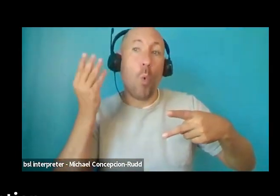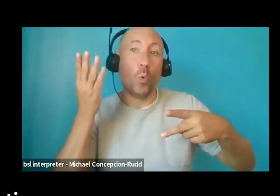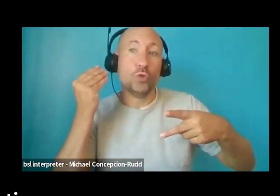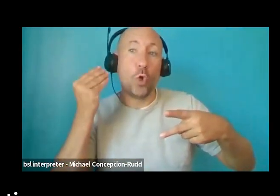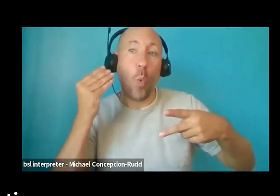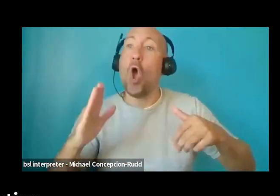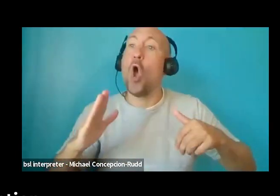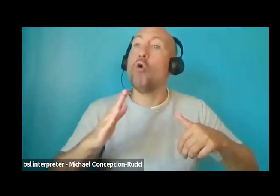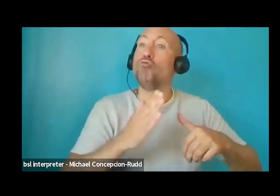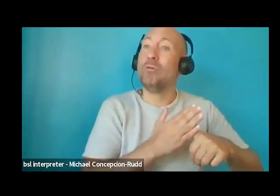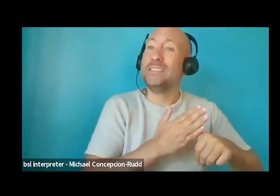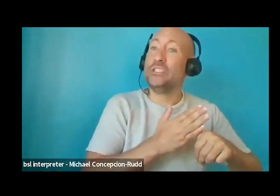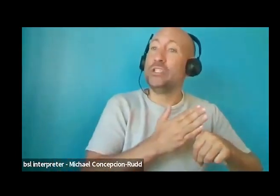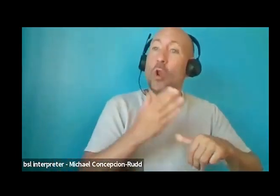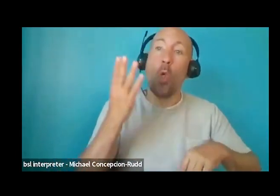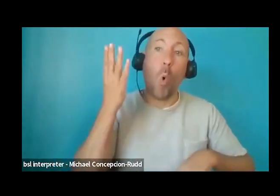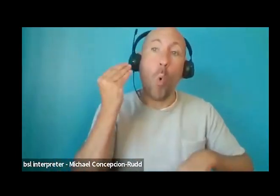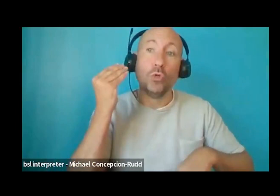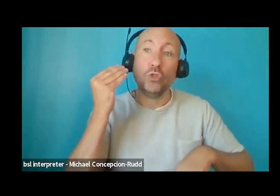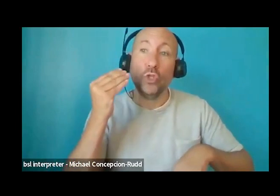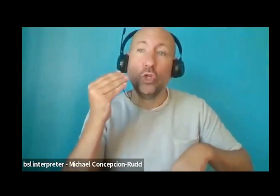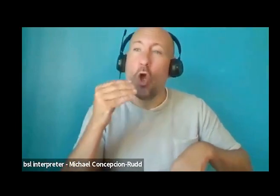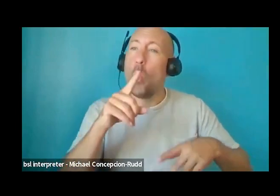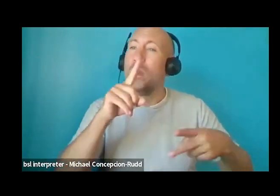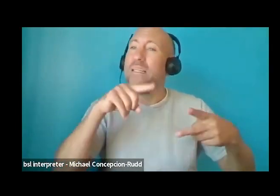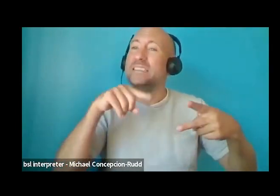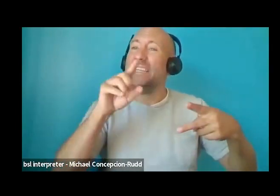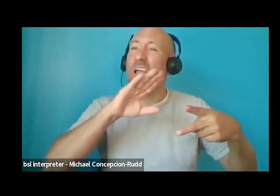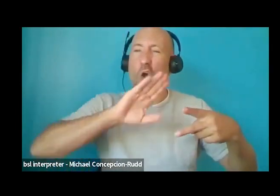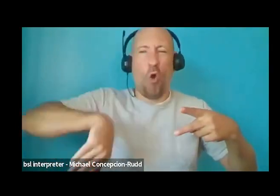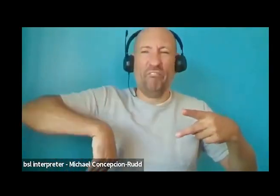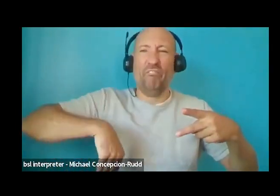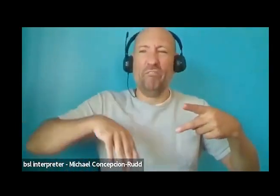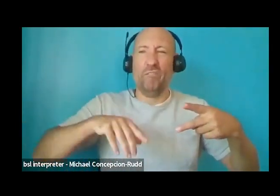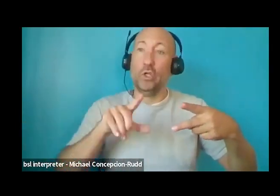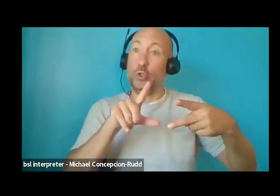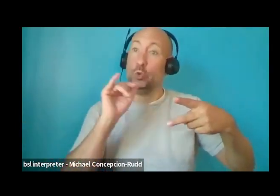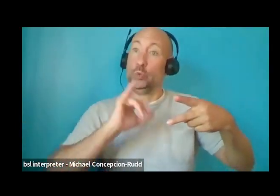original audio option, and then you'll only hear the chosen language.